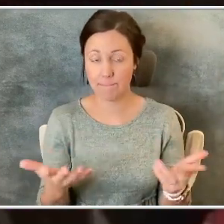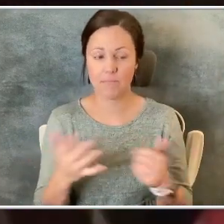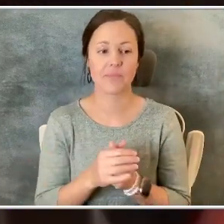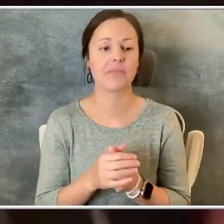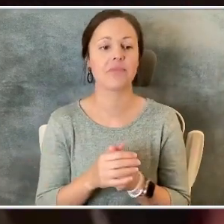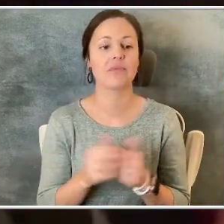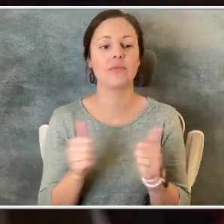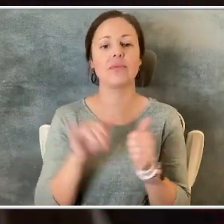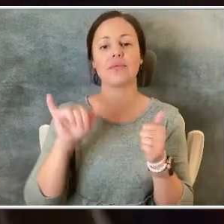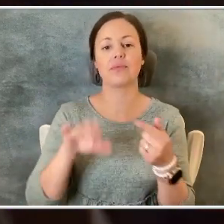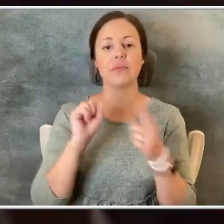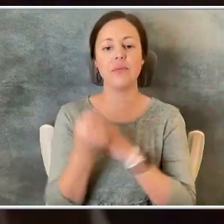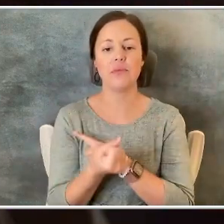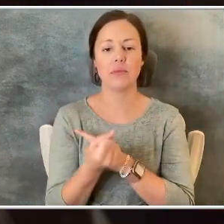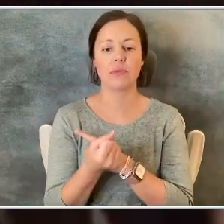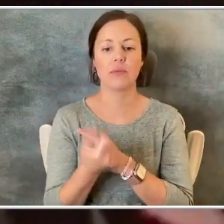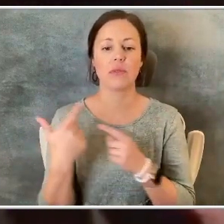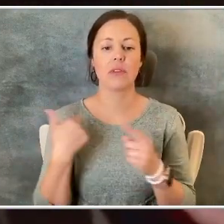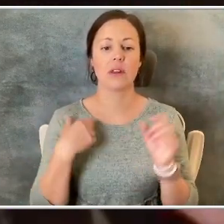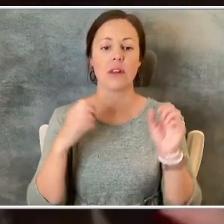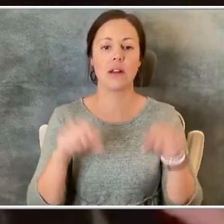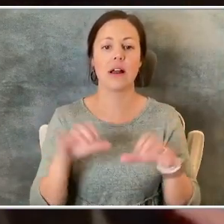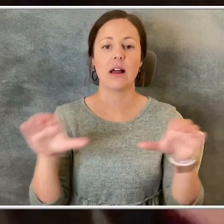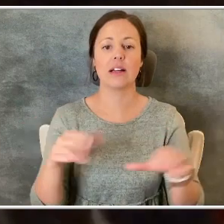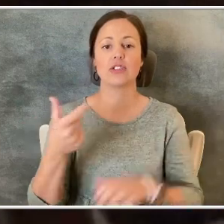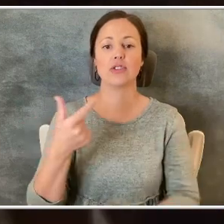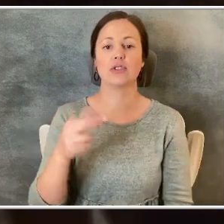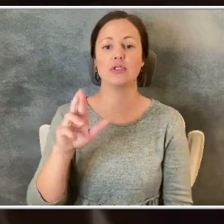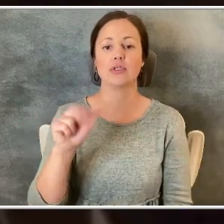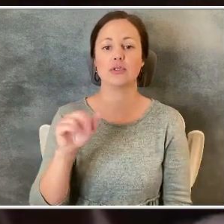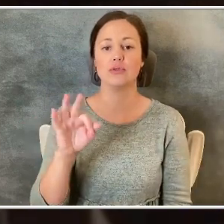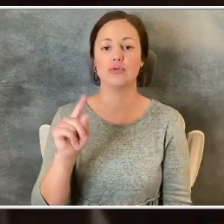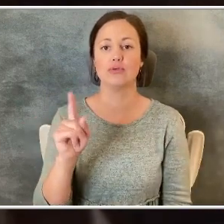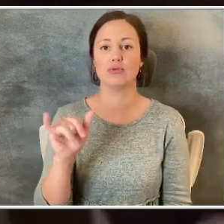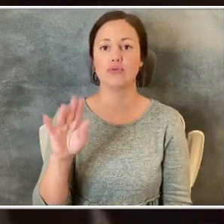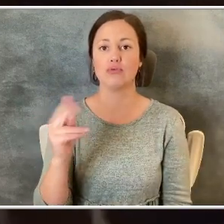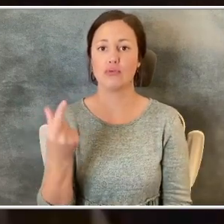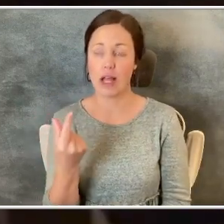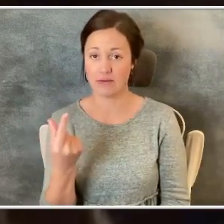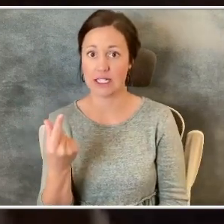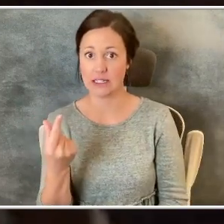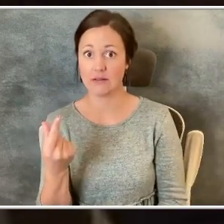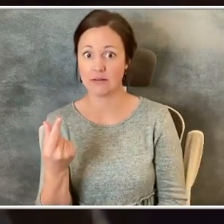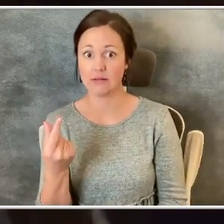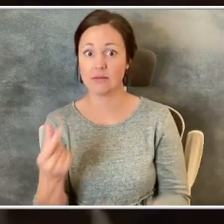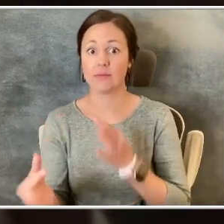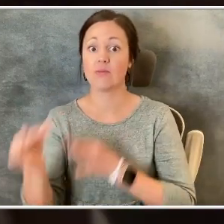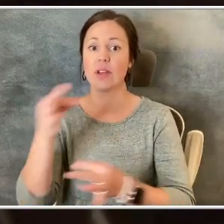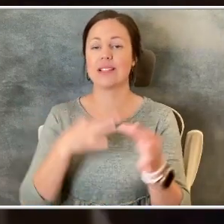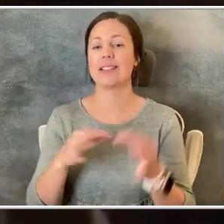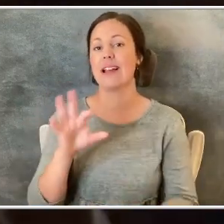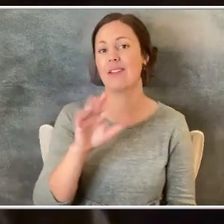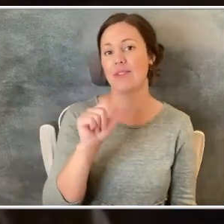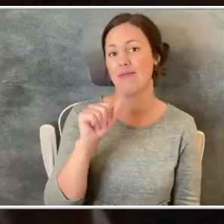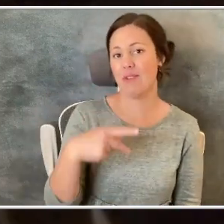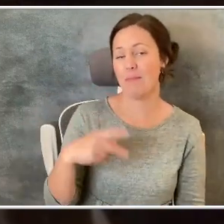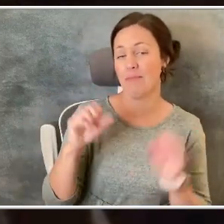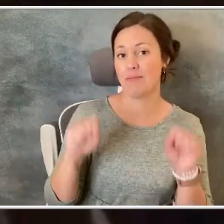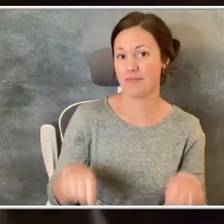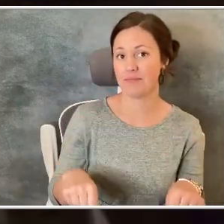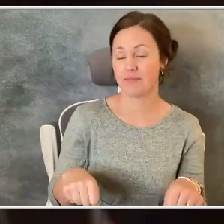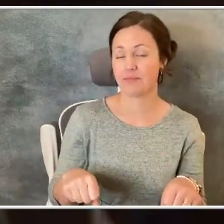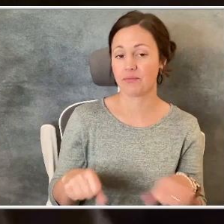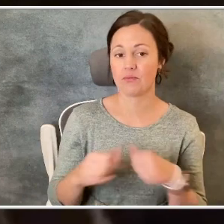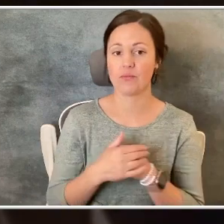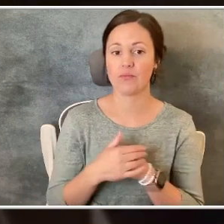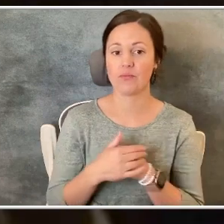can do grafting of fat as opposed to the flap. And I